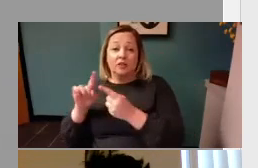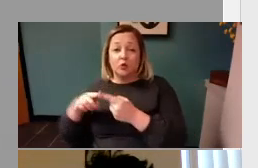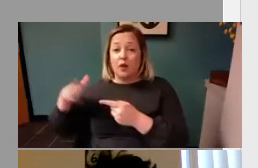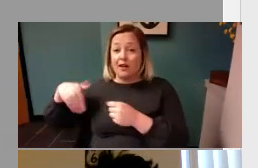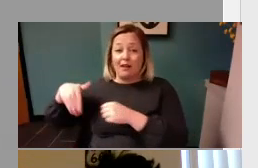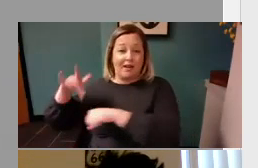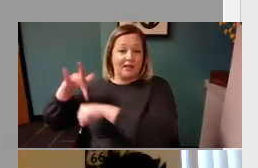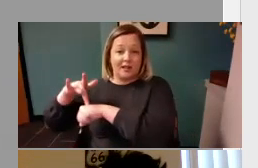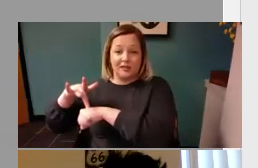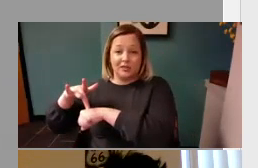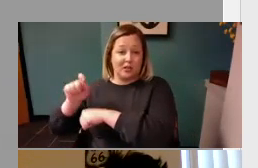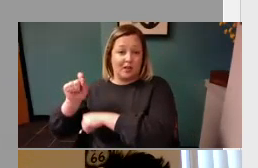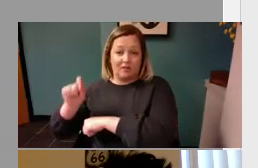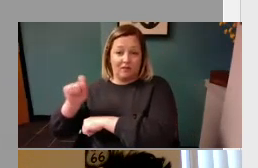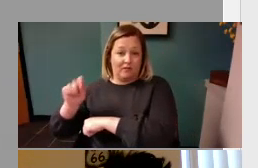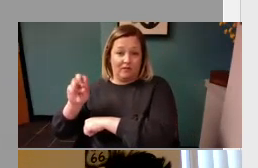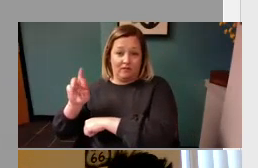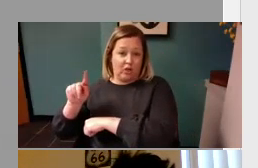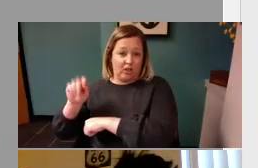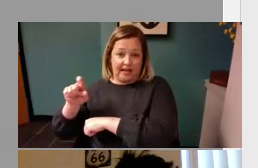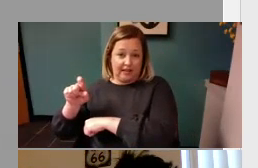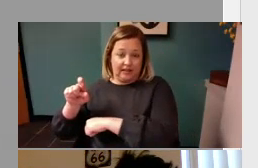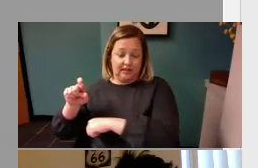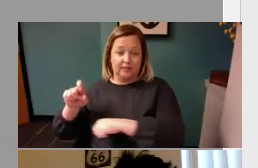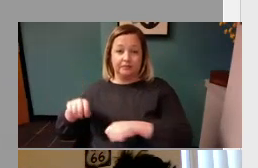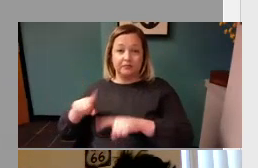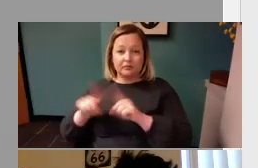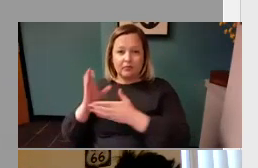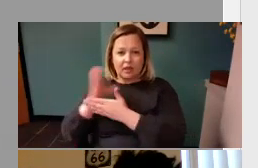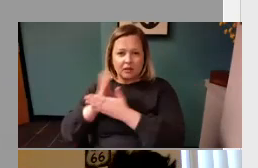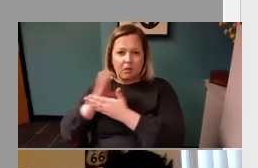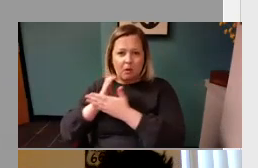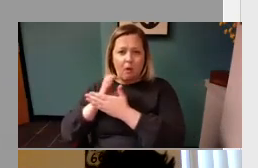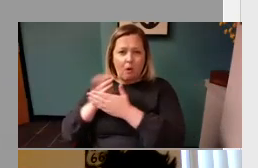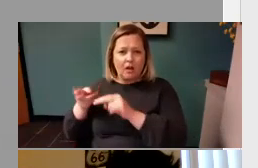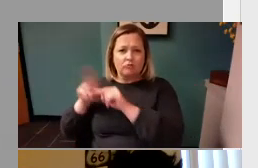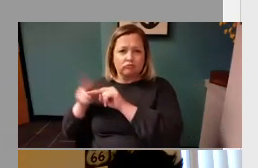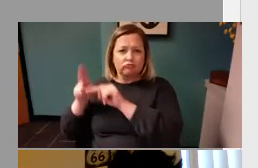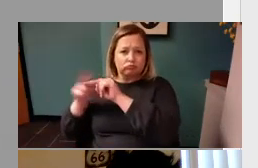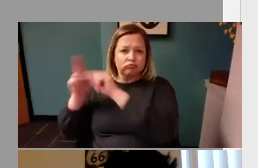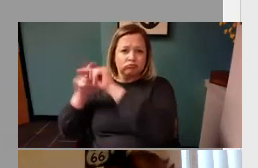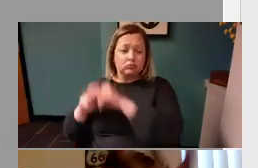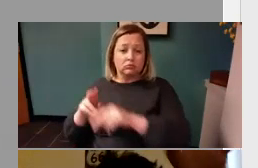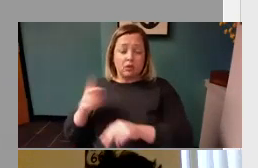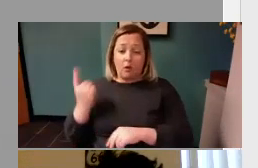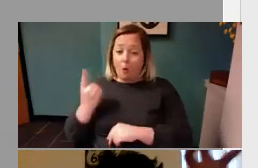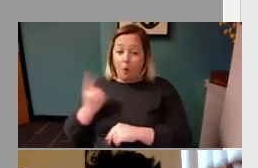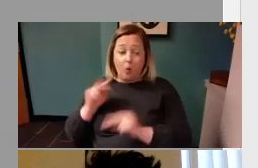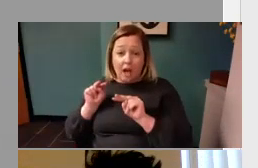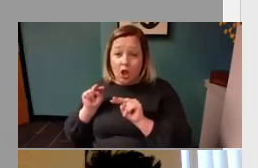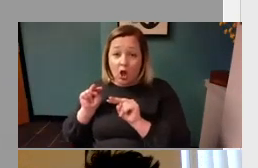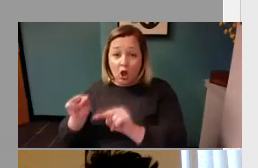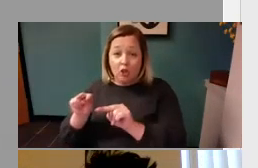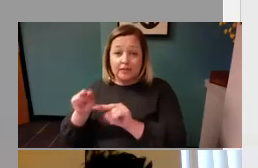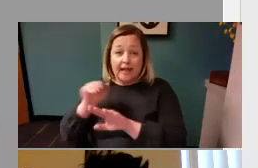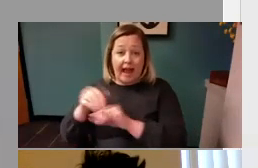is exploring in an ever increasing fashion, where it is only going to look at edges that are connected to the currently explored